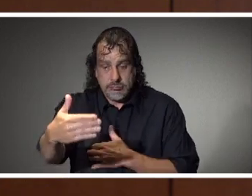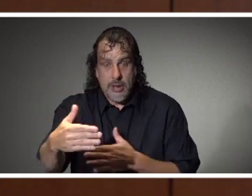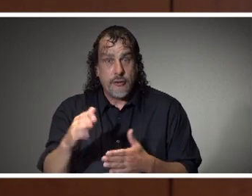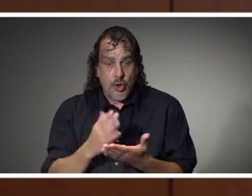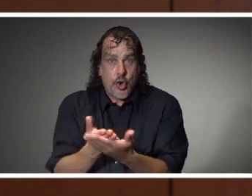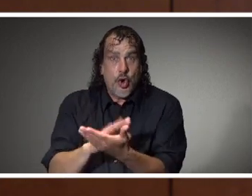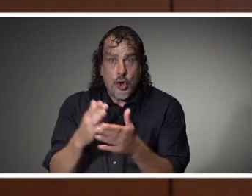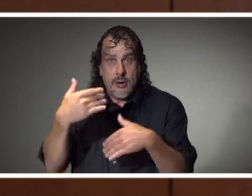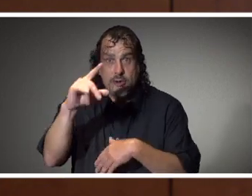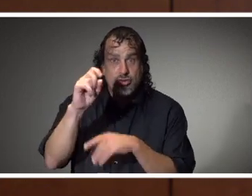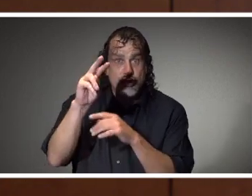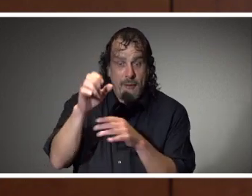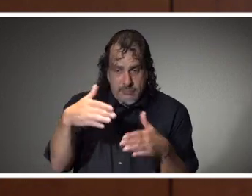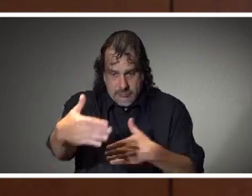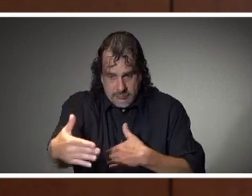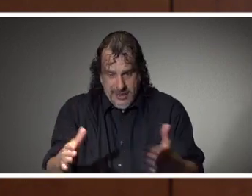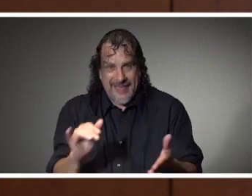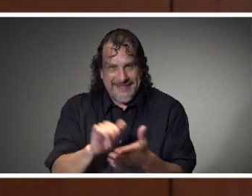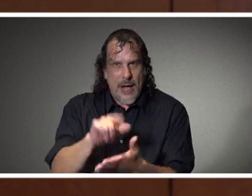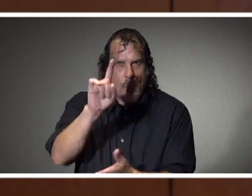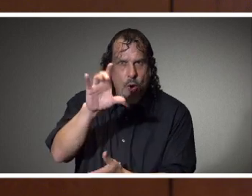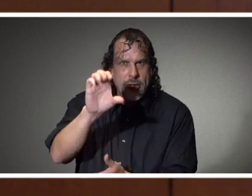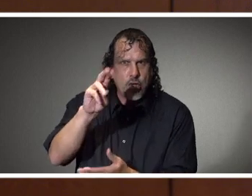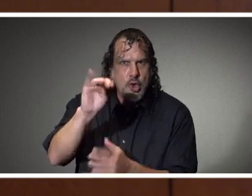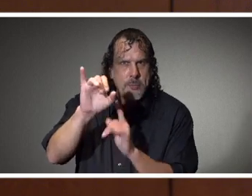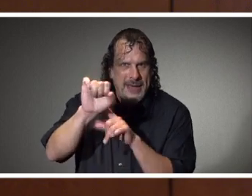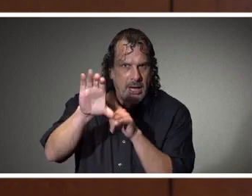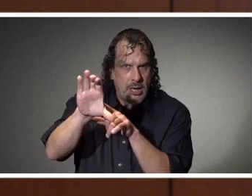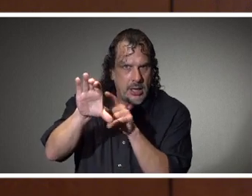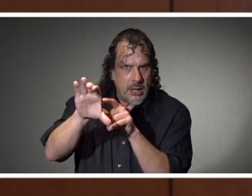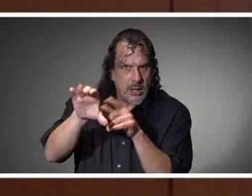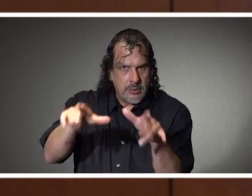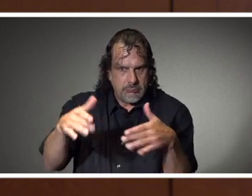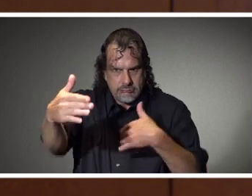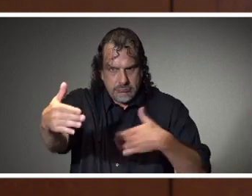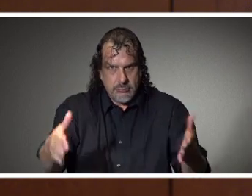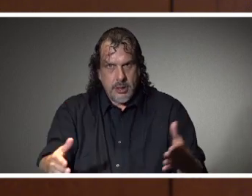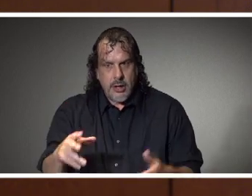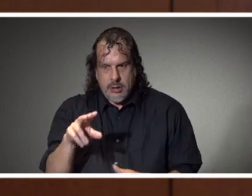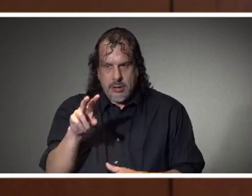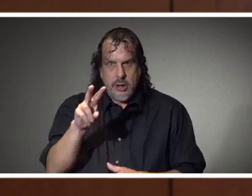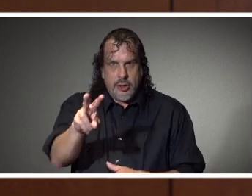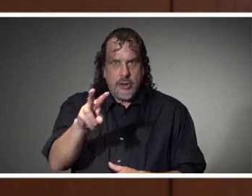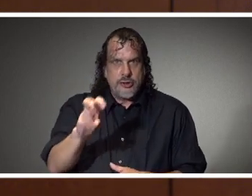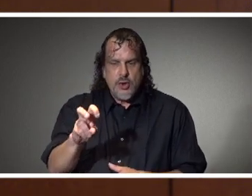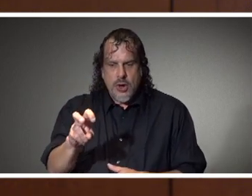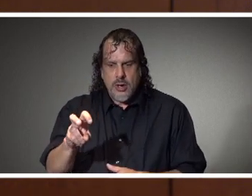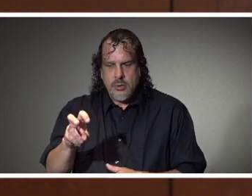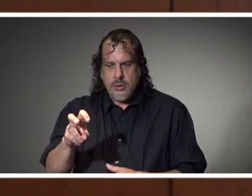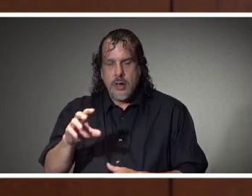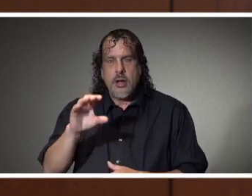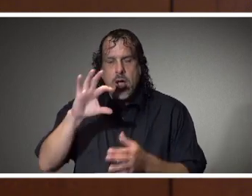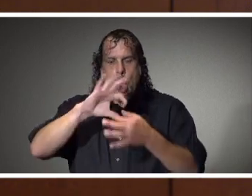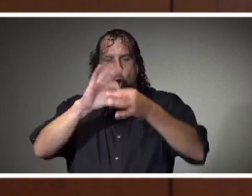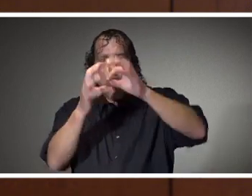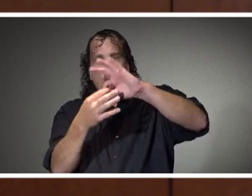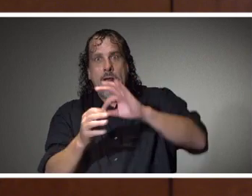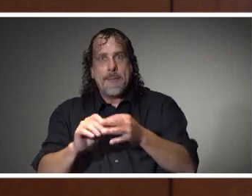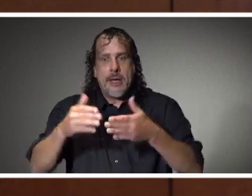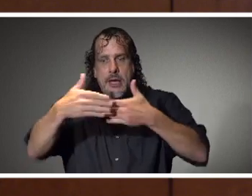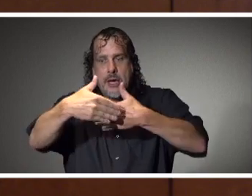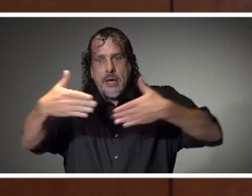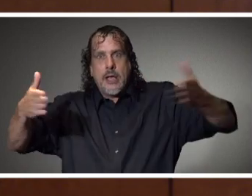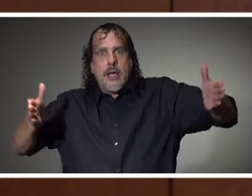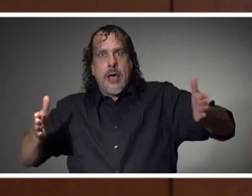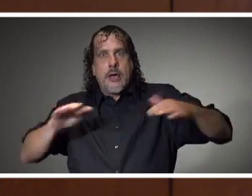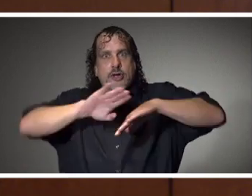foot by 3 foot, that's a cubic yard. But let's talk about 200 Olympic-sized swimming pools. That's how much debris has